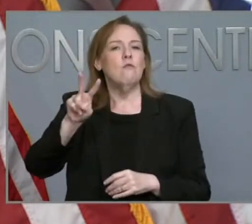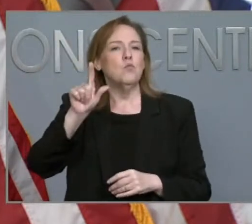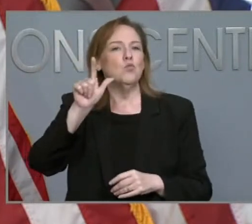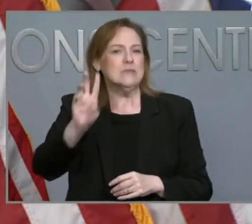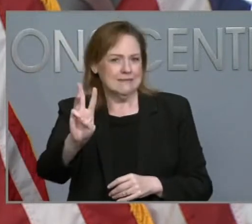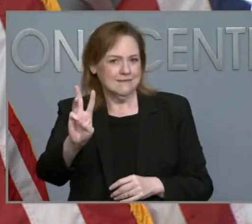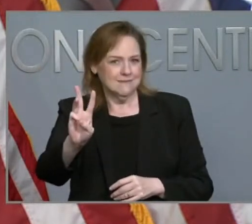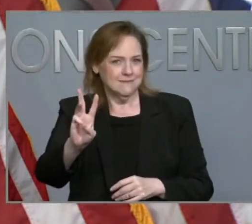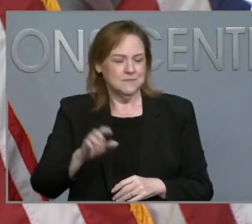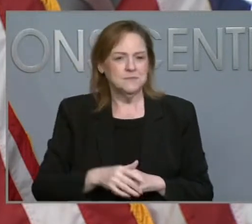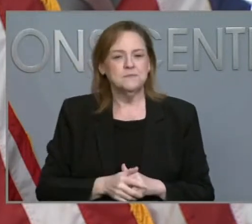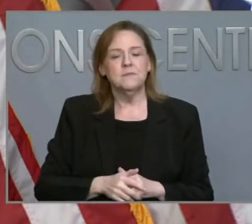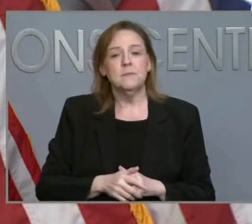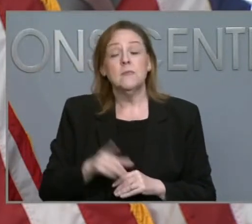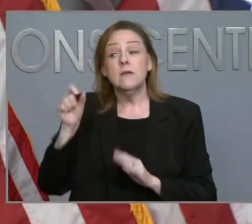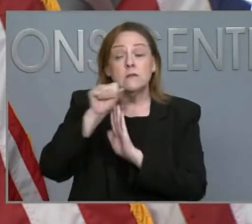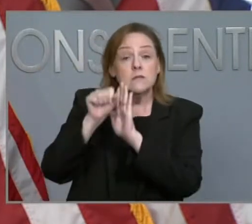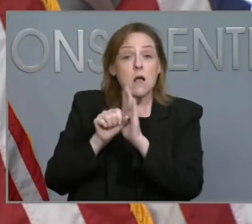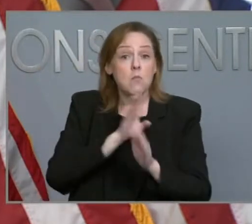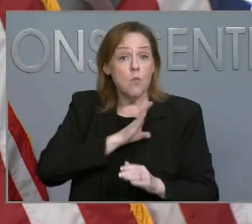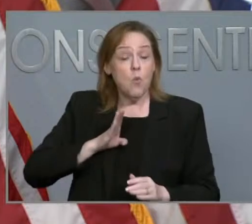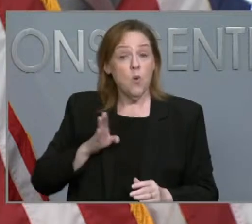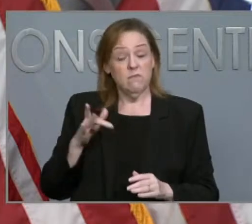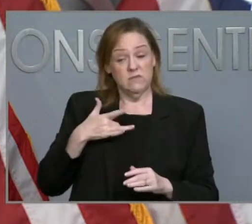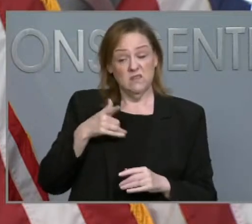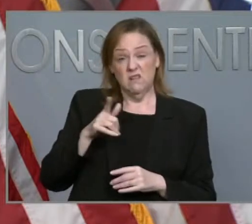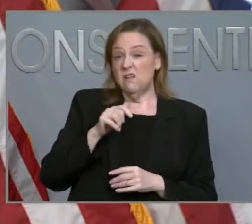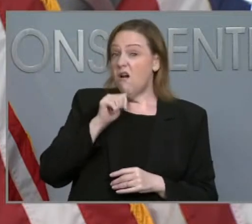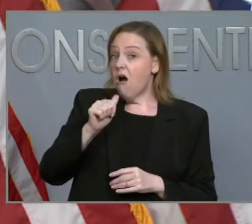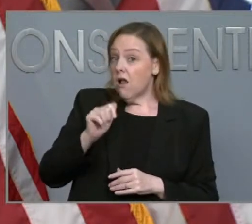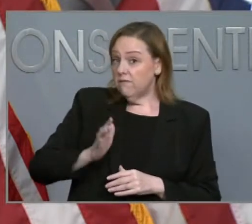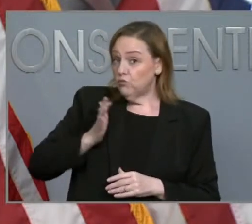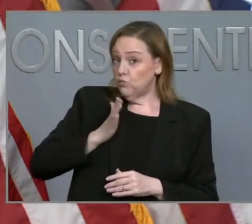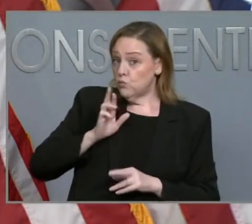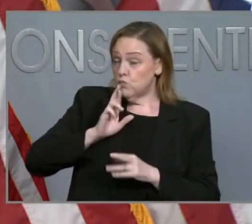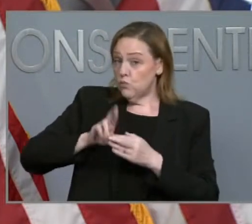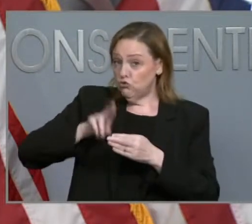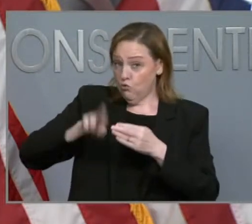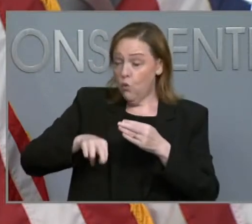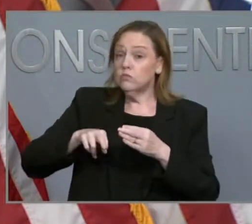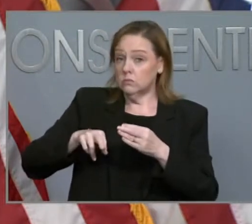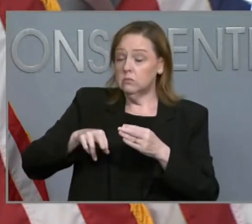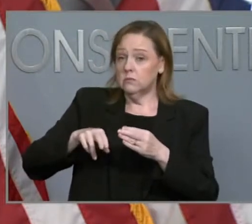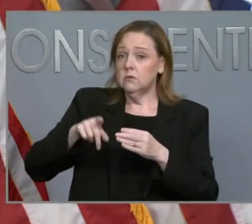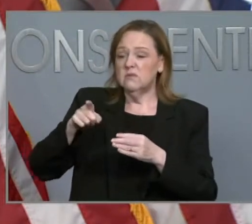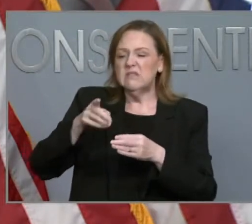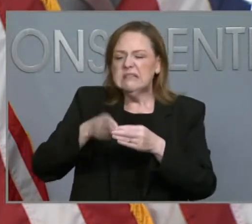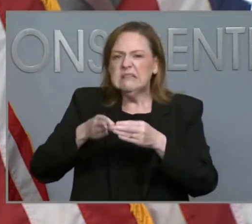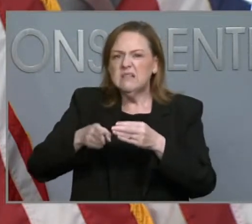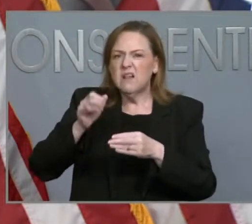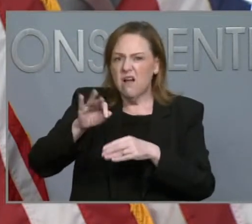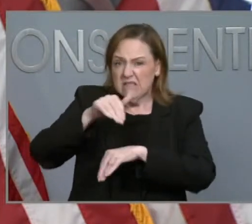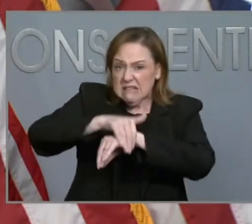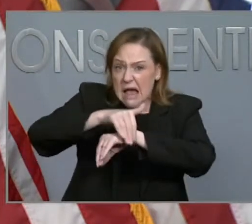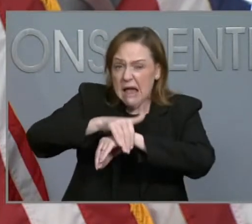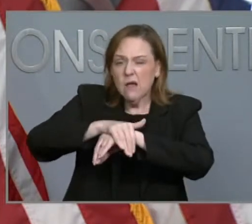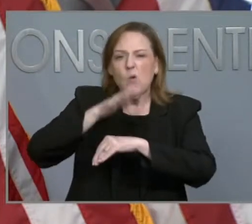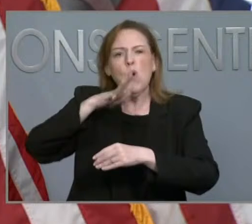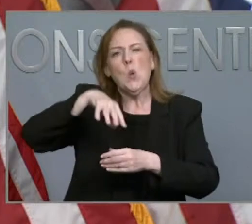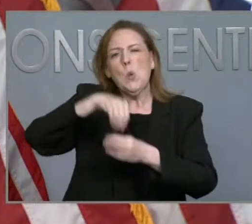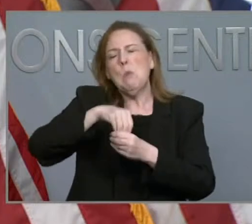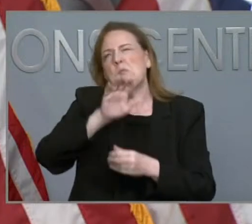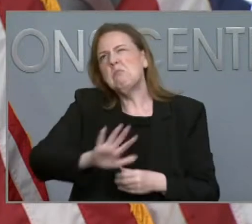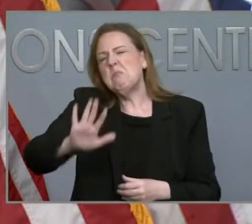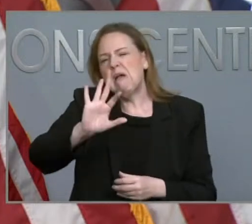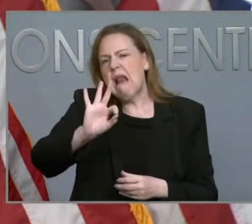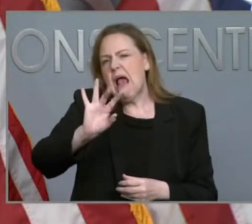board anticipates that the unofficial results reported by the end of election night will include about